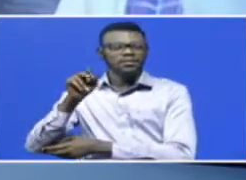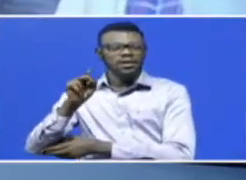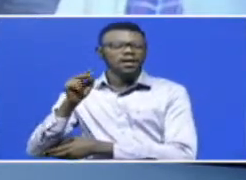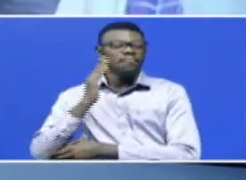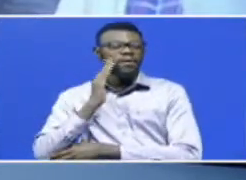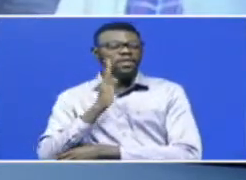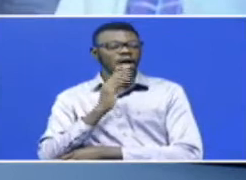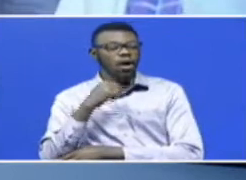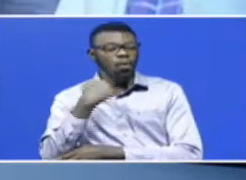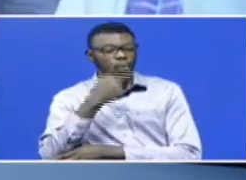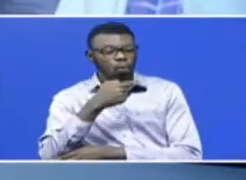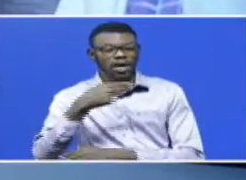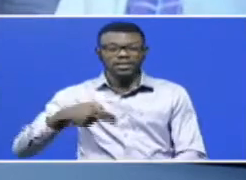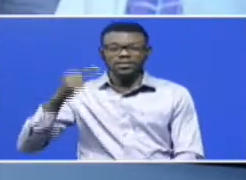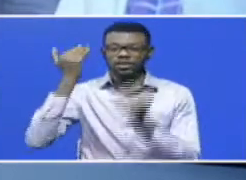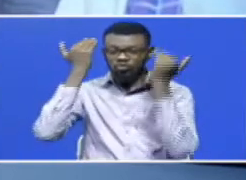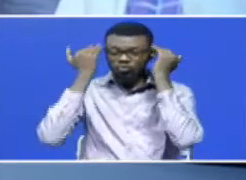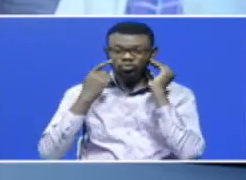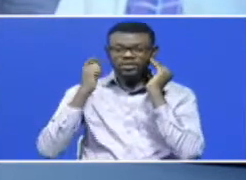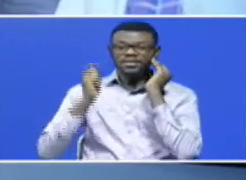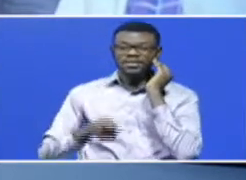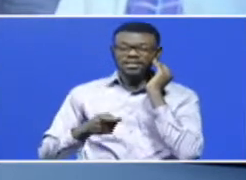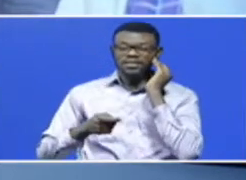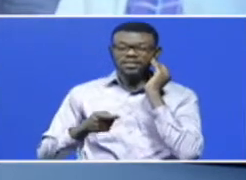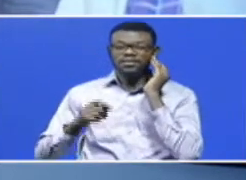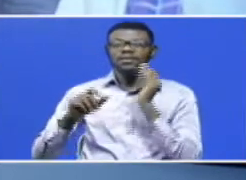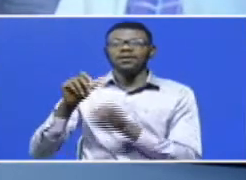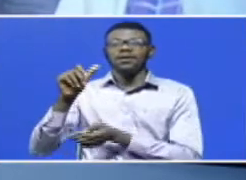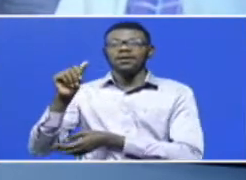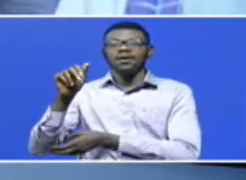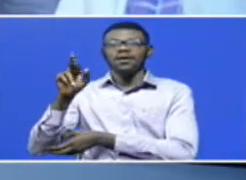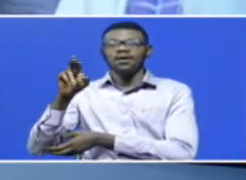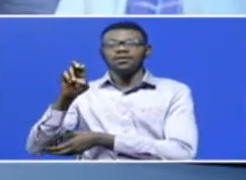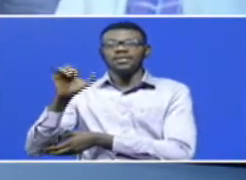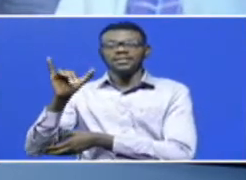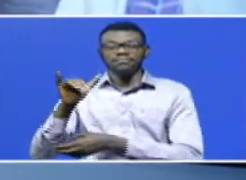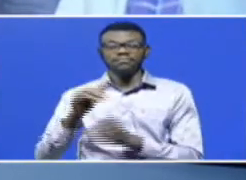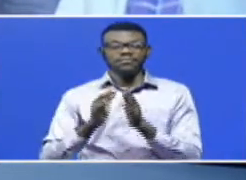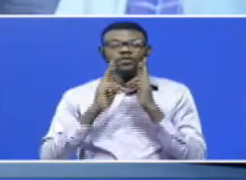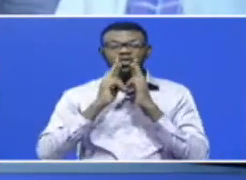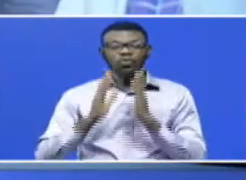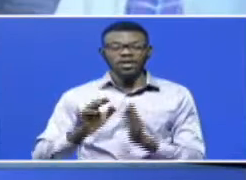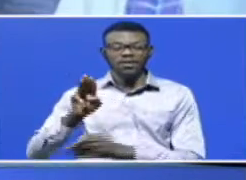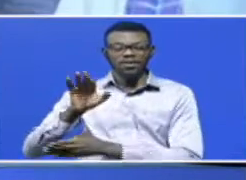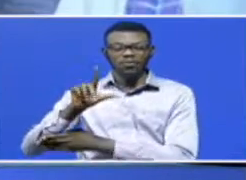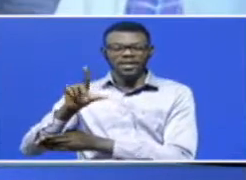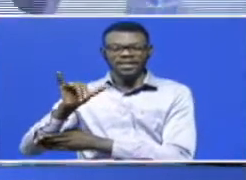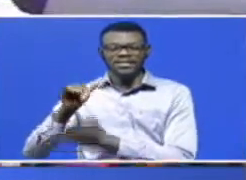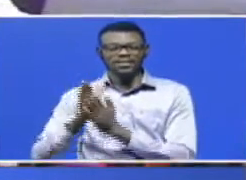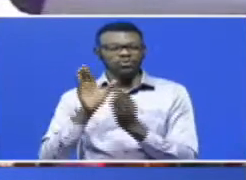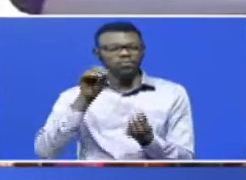Court Judge Justice Aggrey Muchelule. Our reporter Willy Lusige has more.